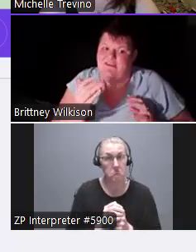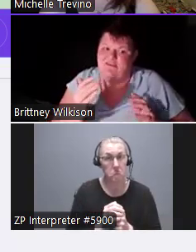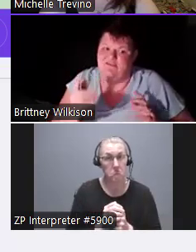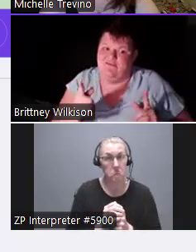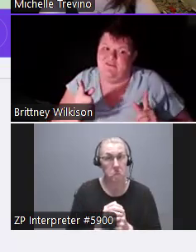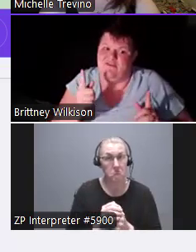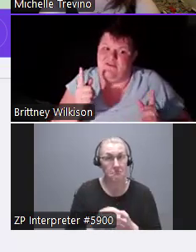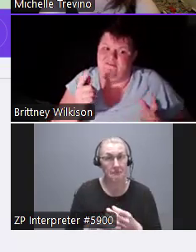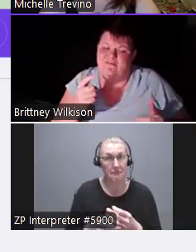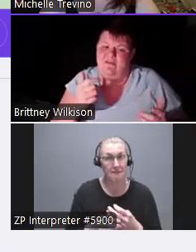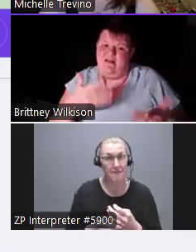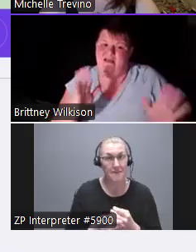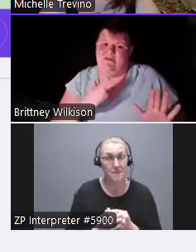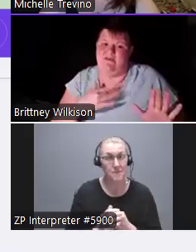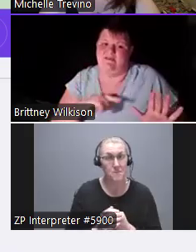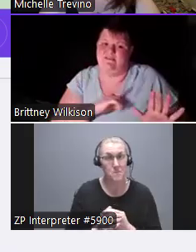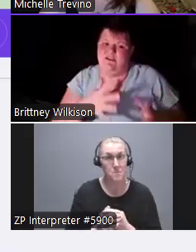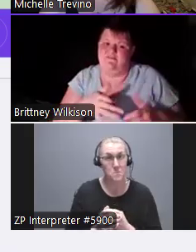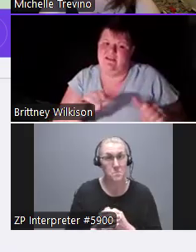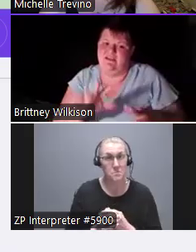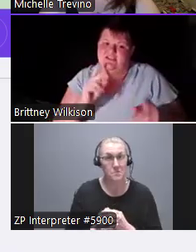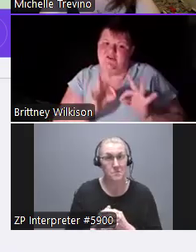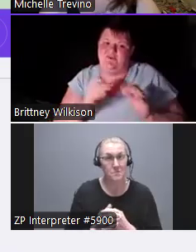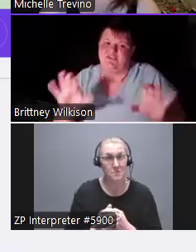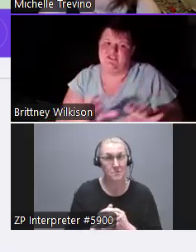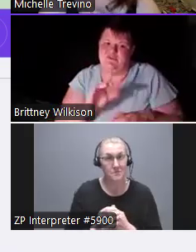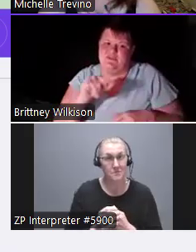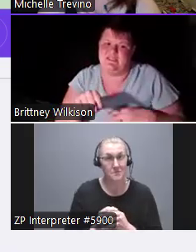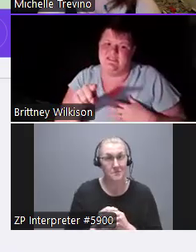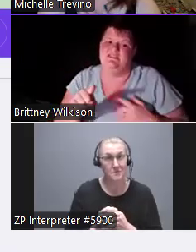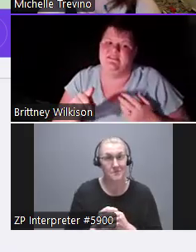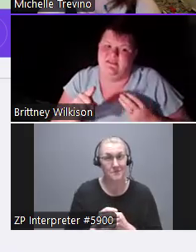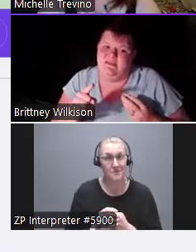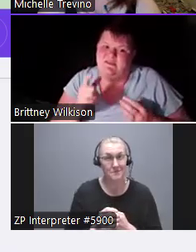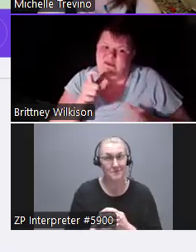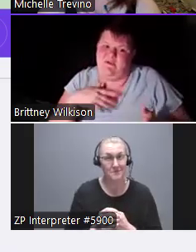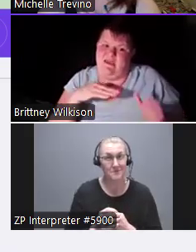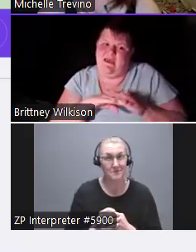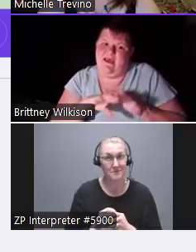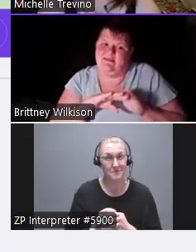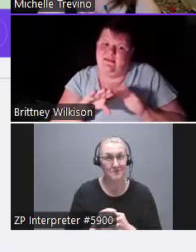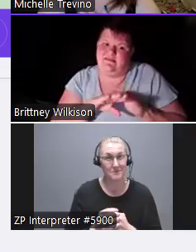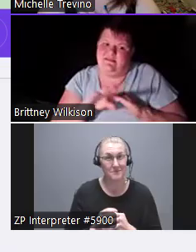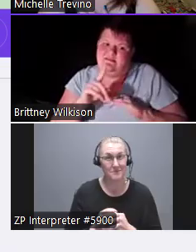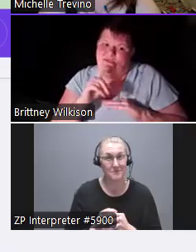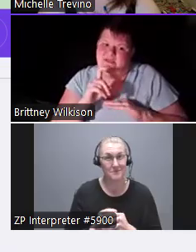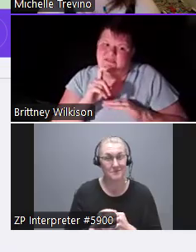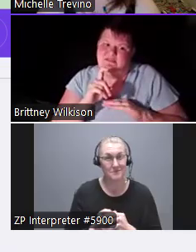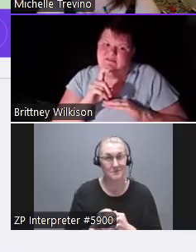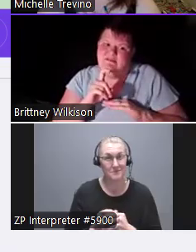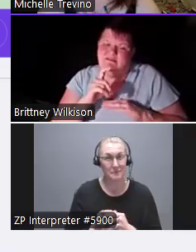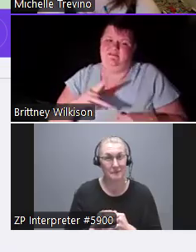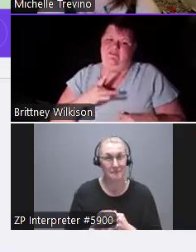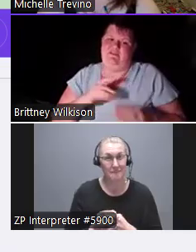Thank you for allowing us to try to find an interpreter to do this so that we had access,